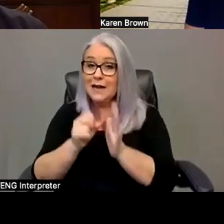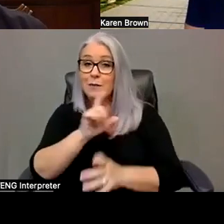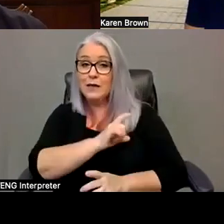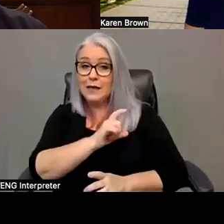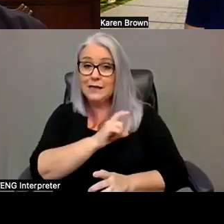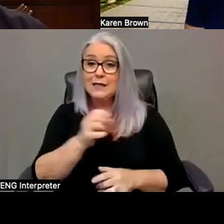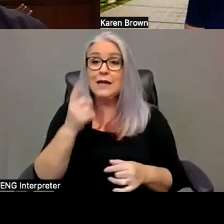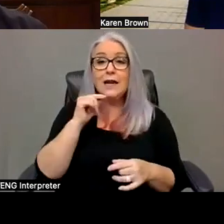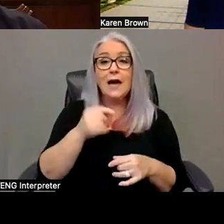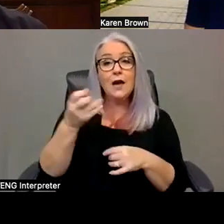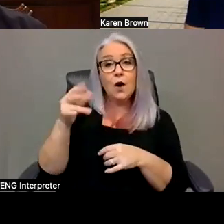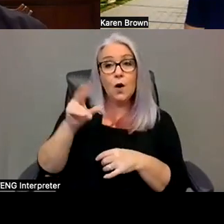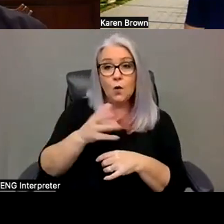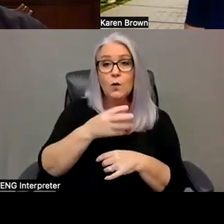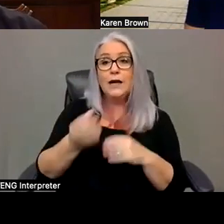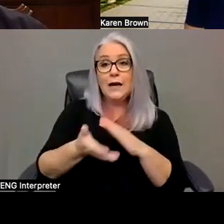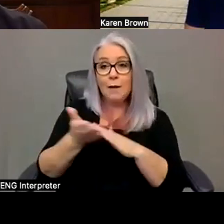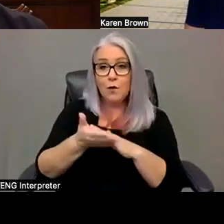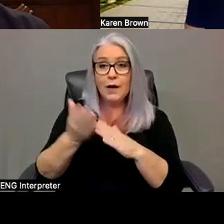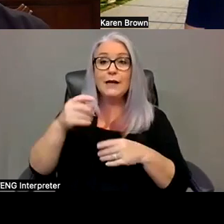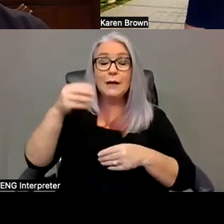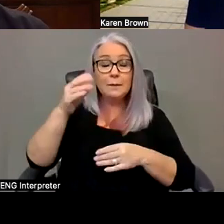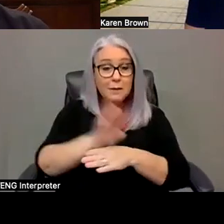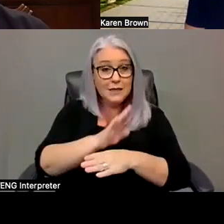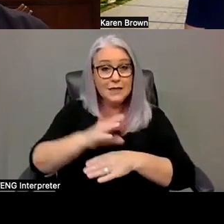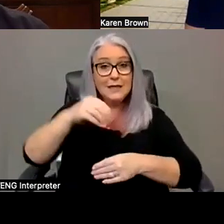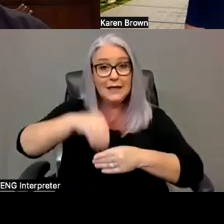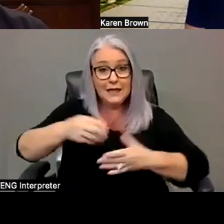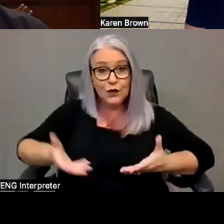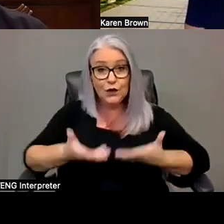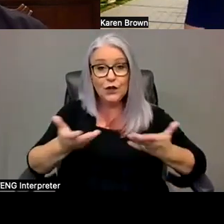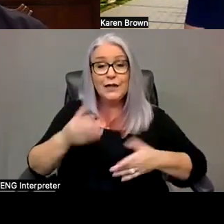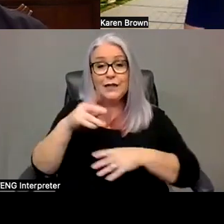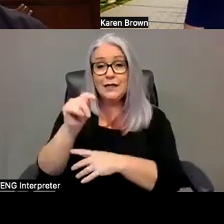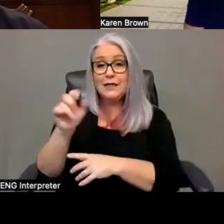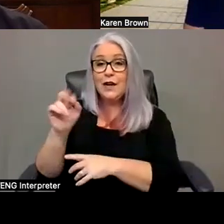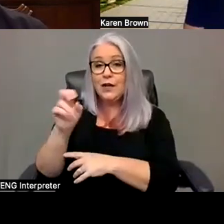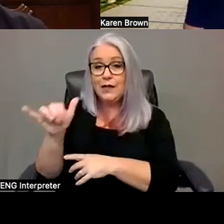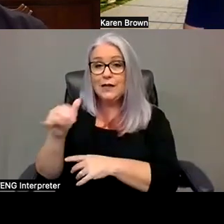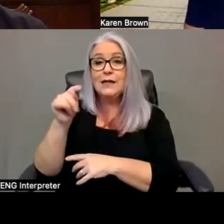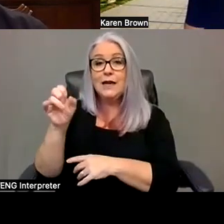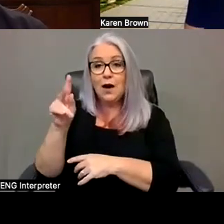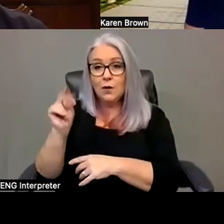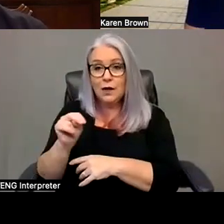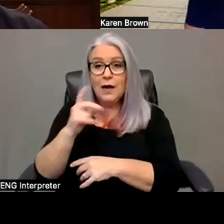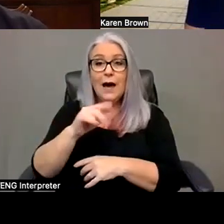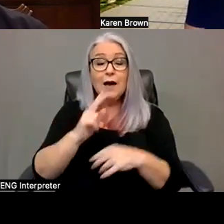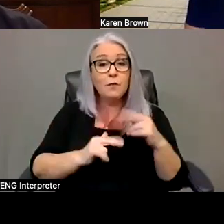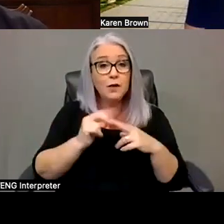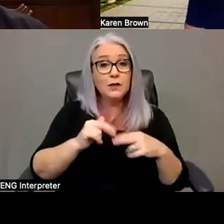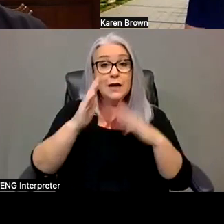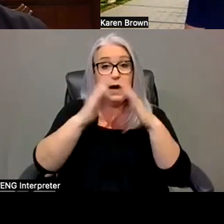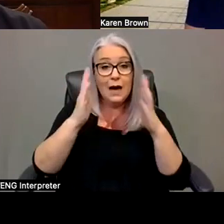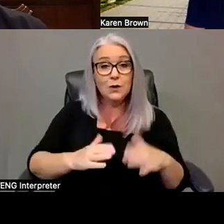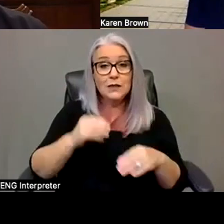own and operate 2 businesses out of Tarrytown. I've lived in Miller Park, the Crest. I built a house in Wilson